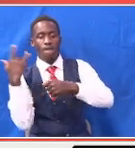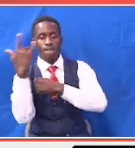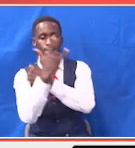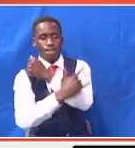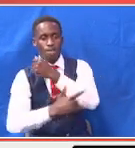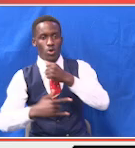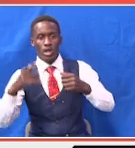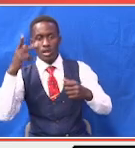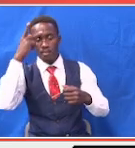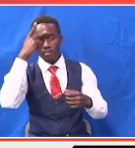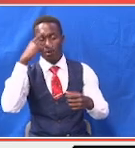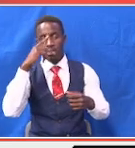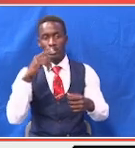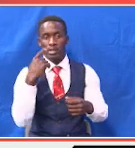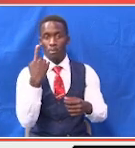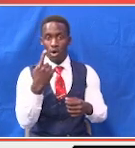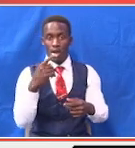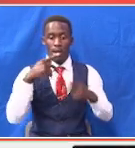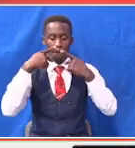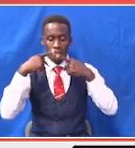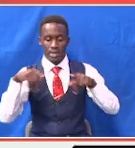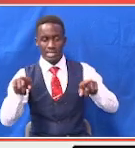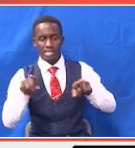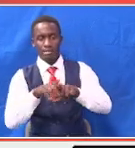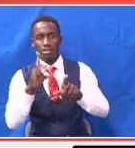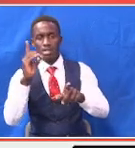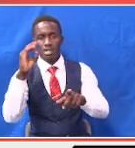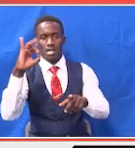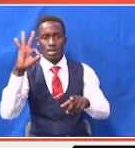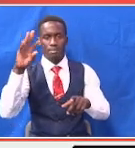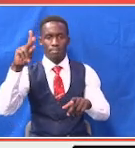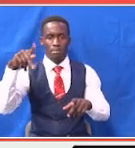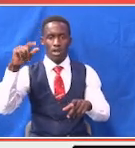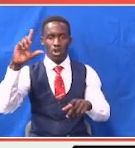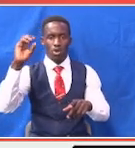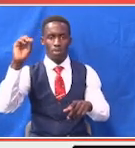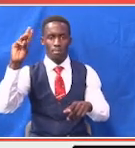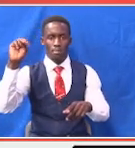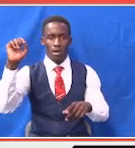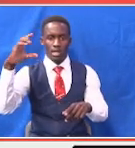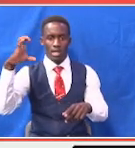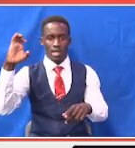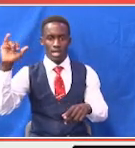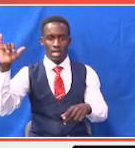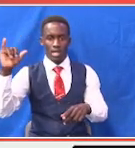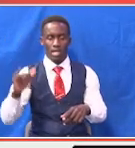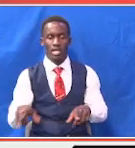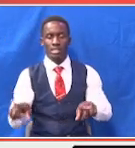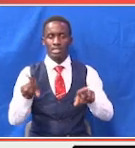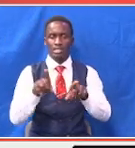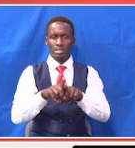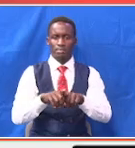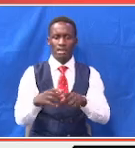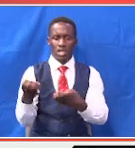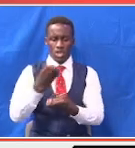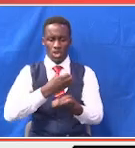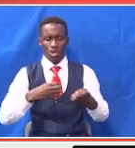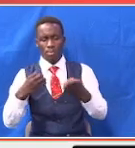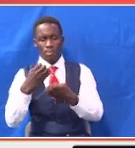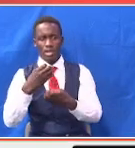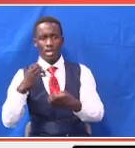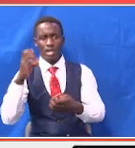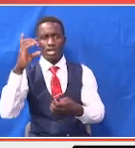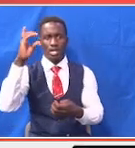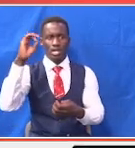peace and diplomacy. Number two is economic diplomacy. And number three, something I've